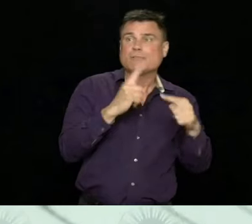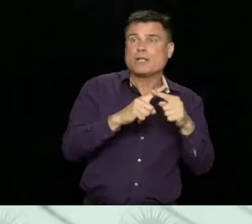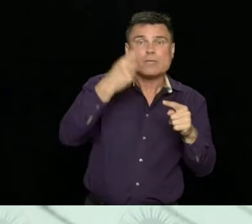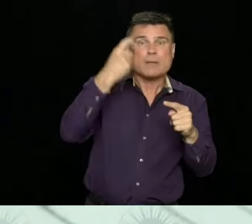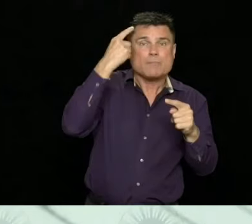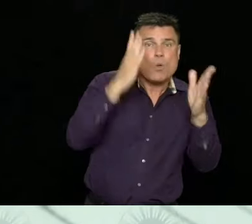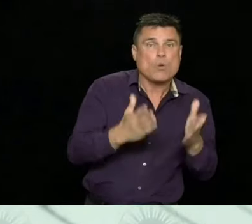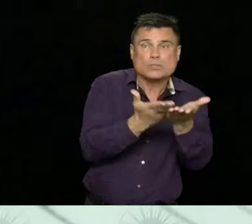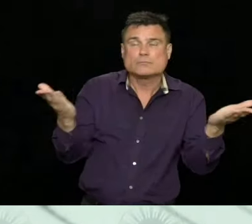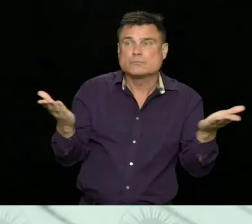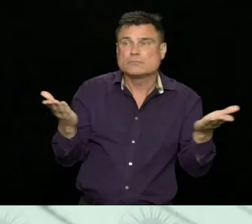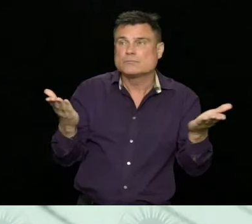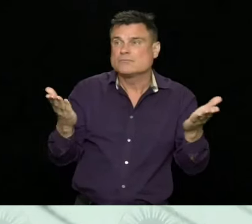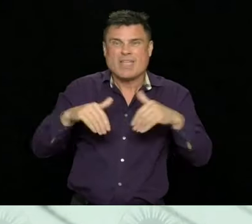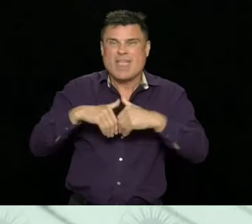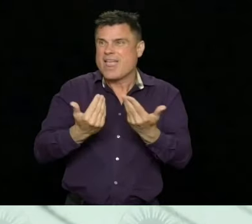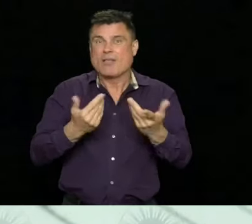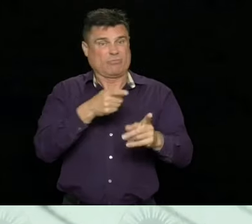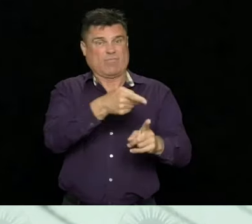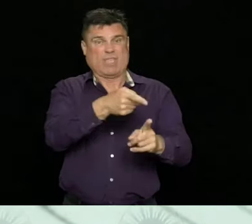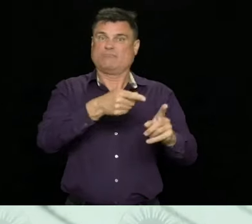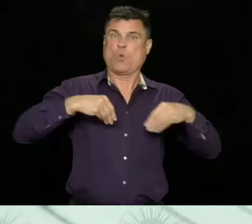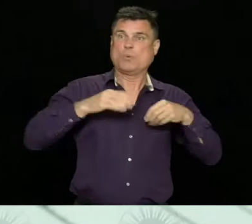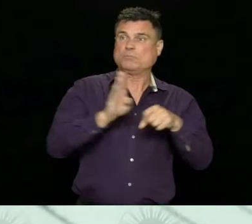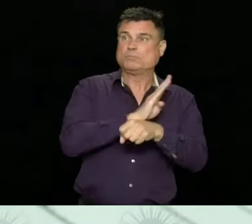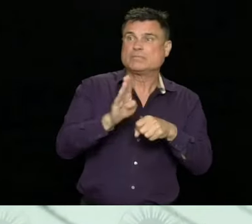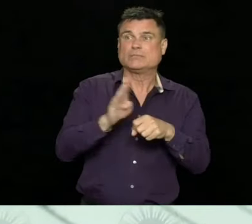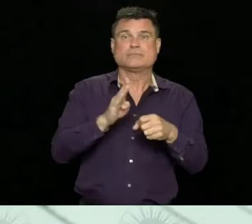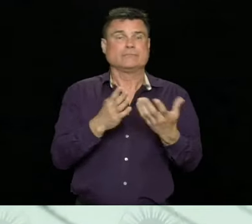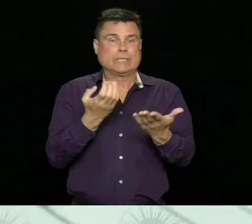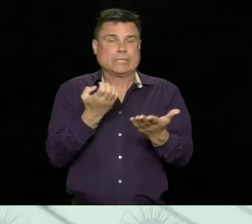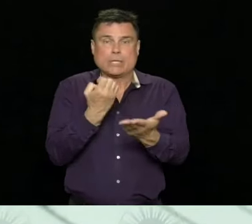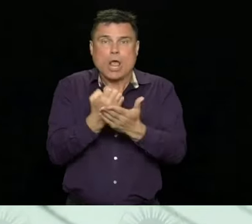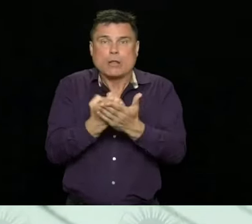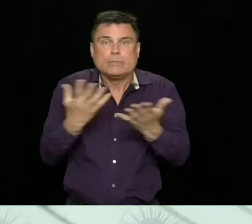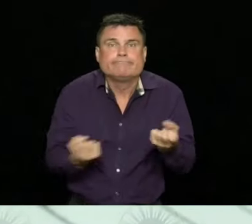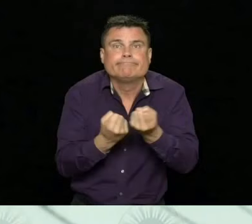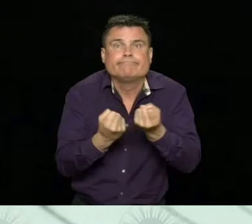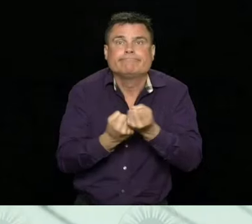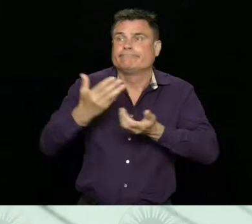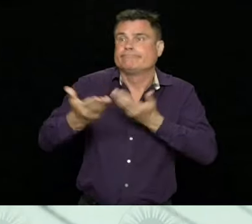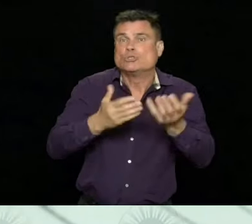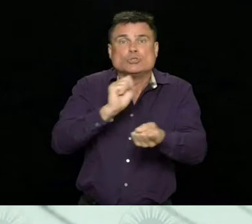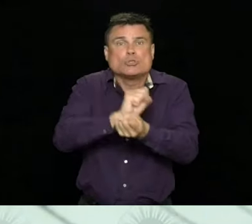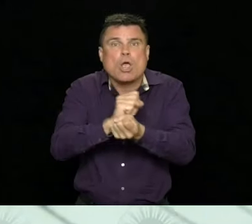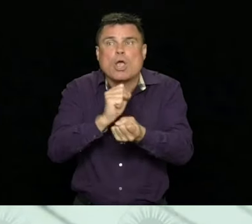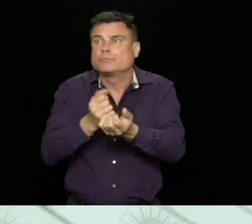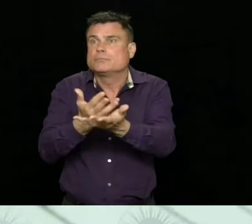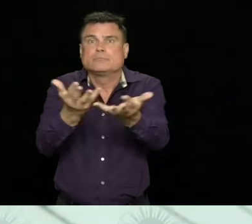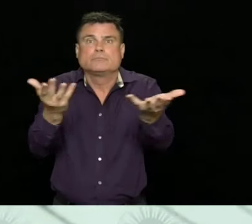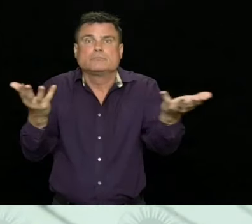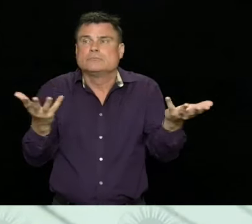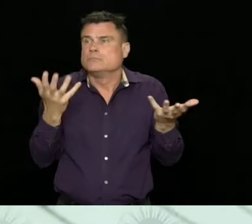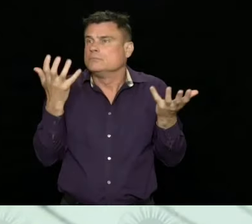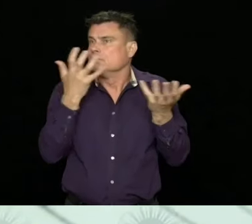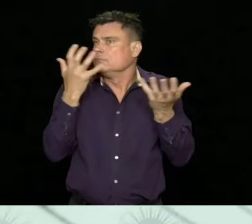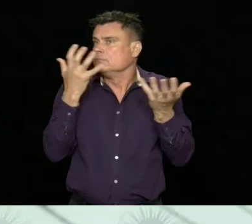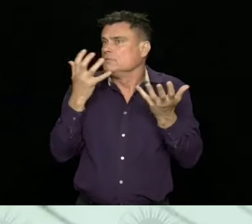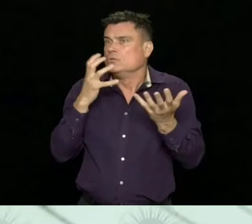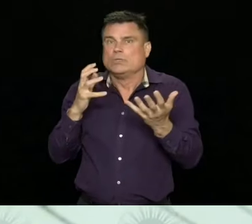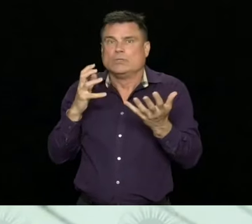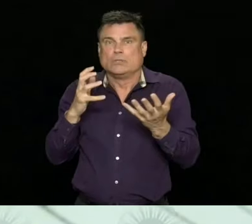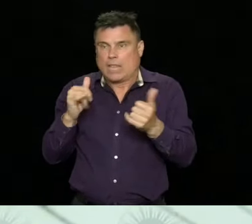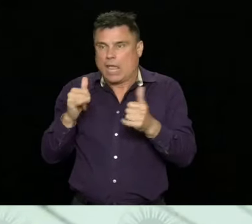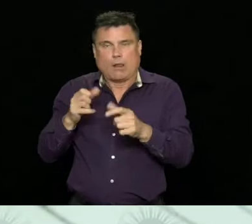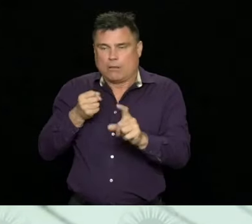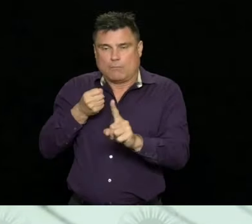British Columbians. They saw supply chains, consumers, and cash flow snapped away